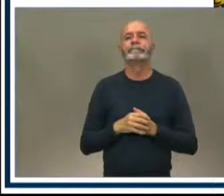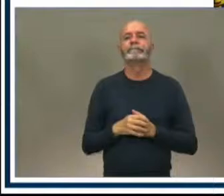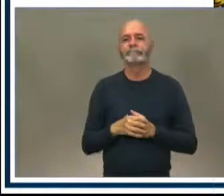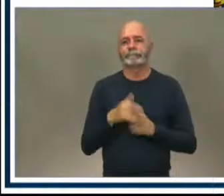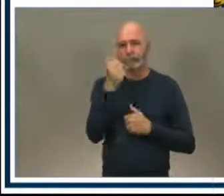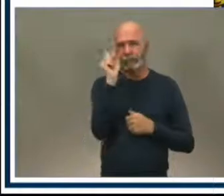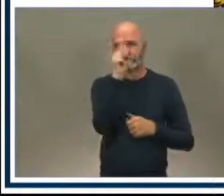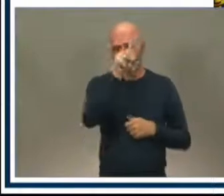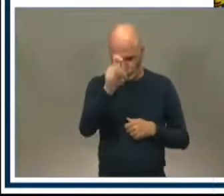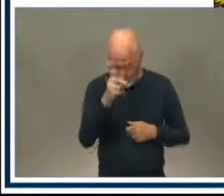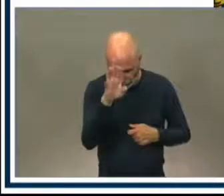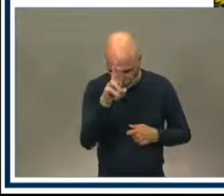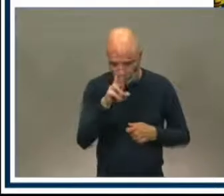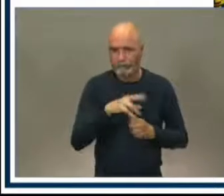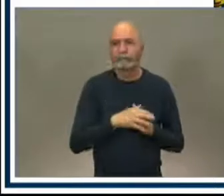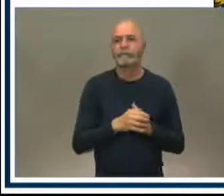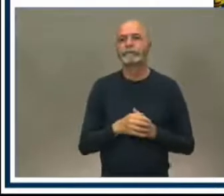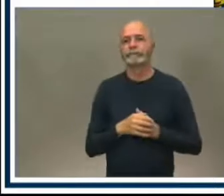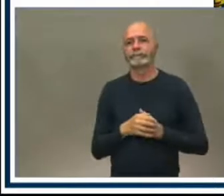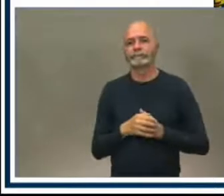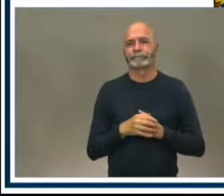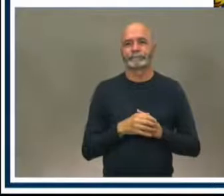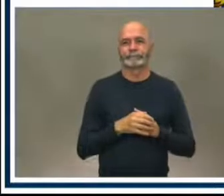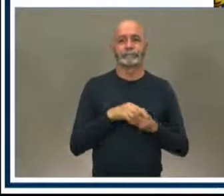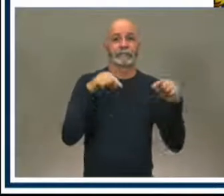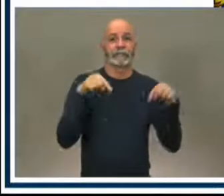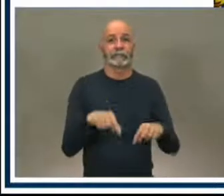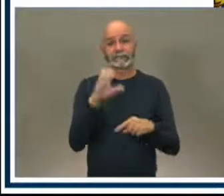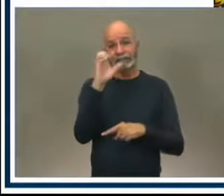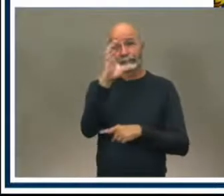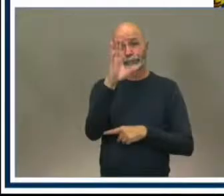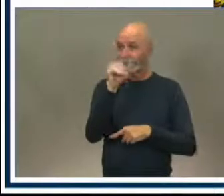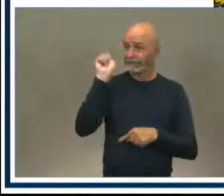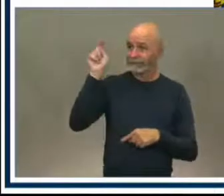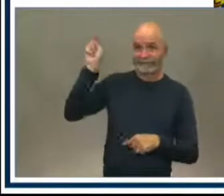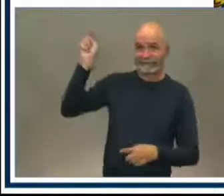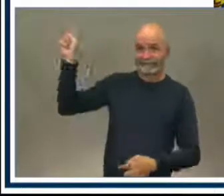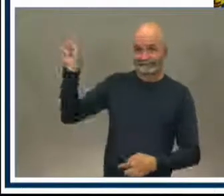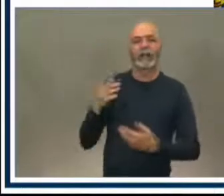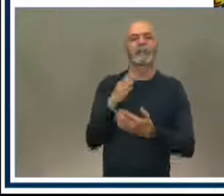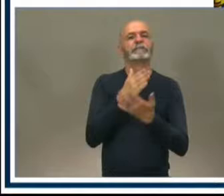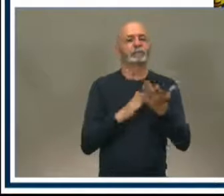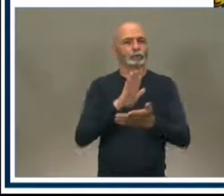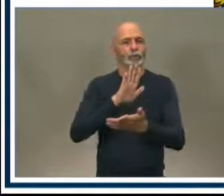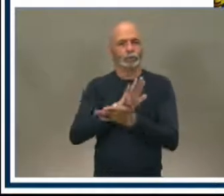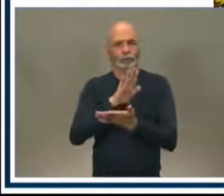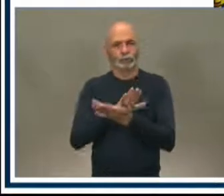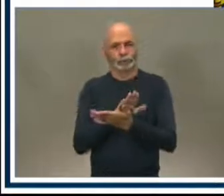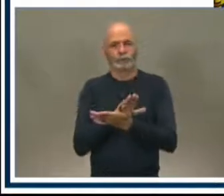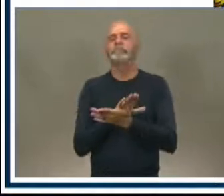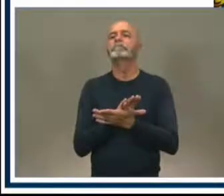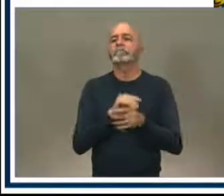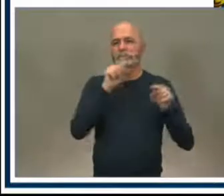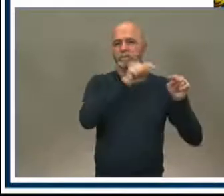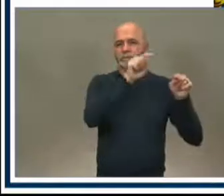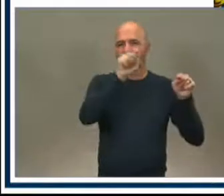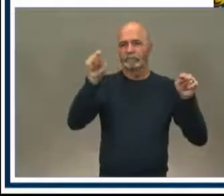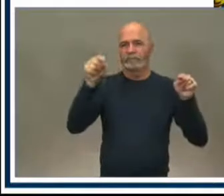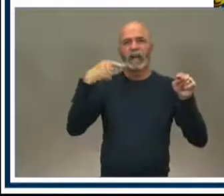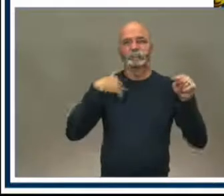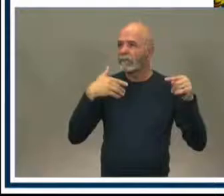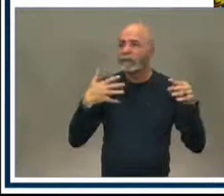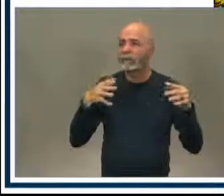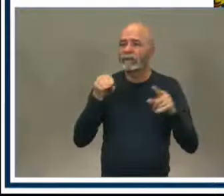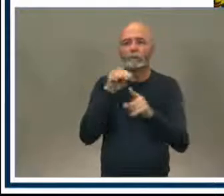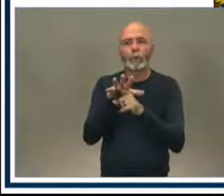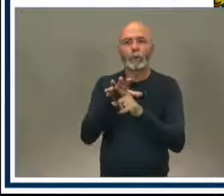Strang. Here in Cape Breton, there's been a few schools that have had notice of exposures, and one